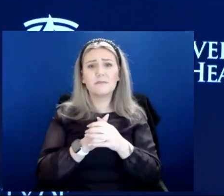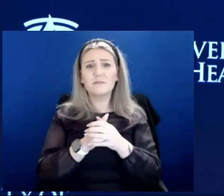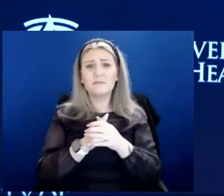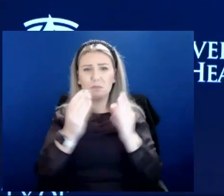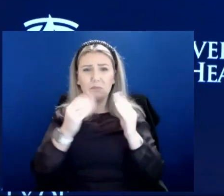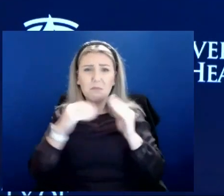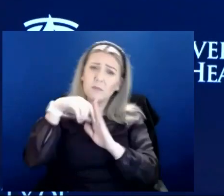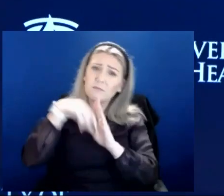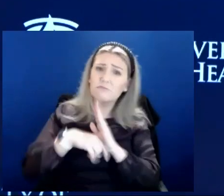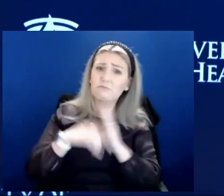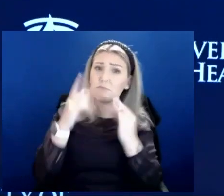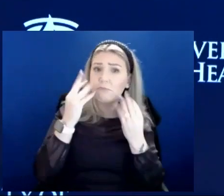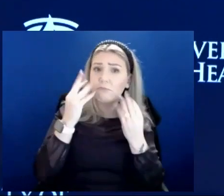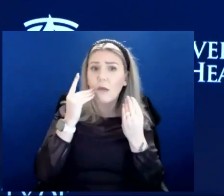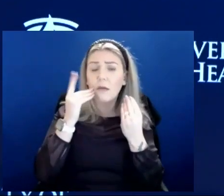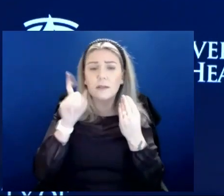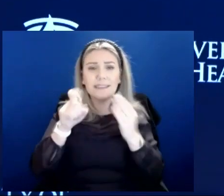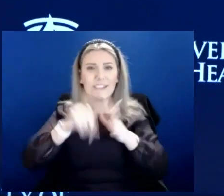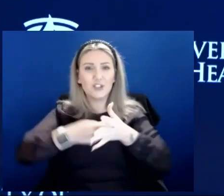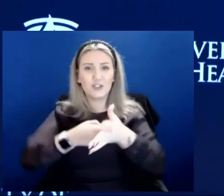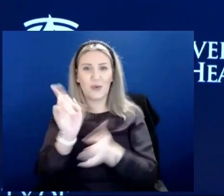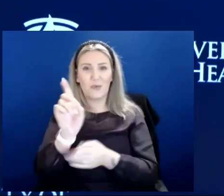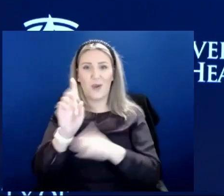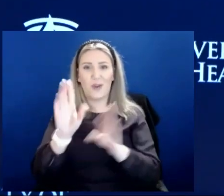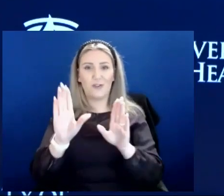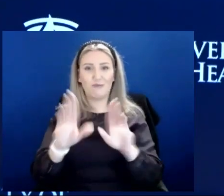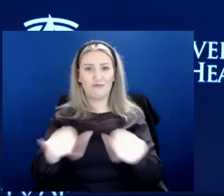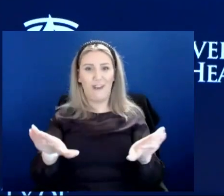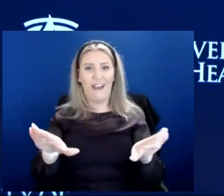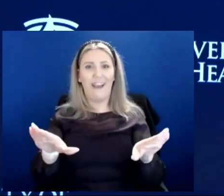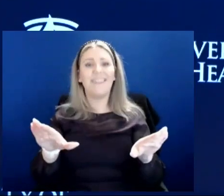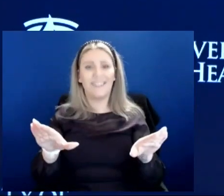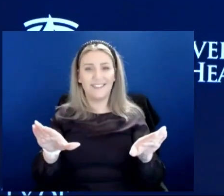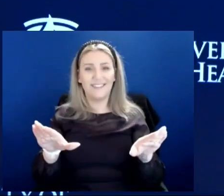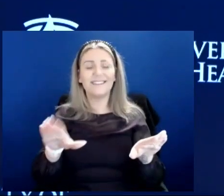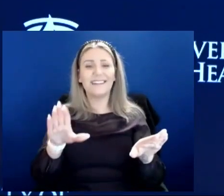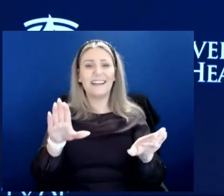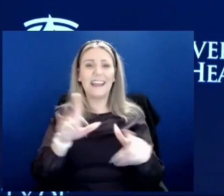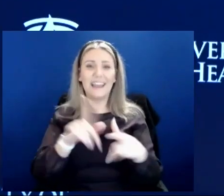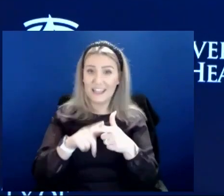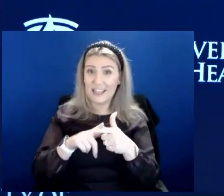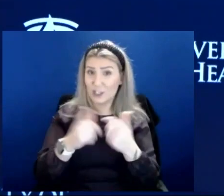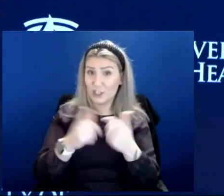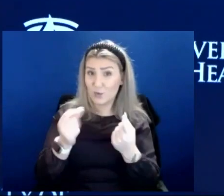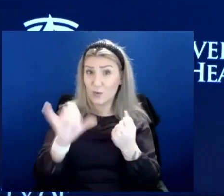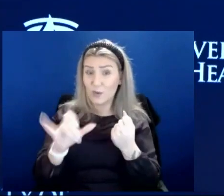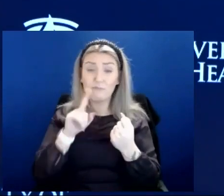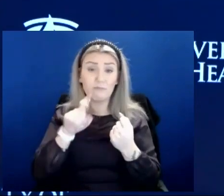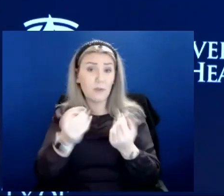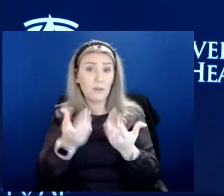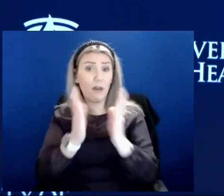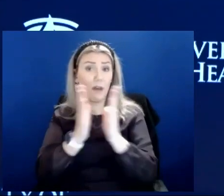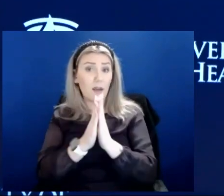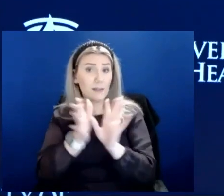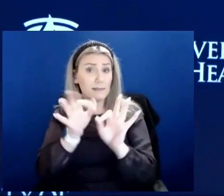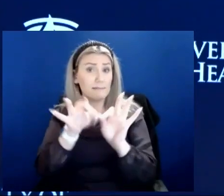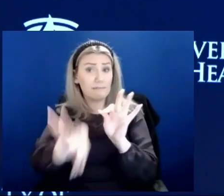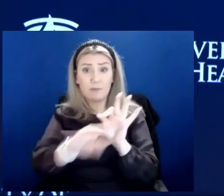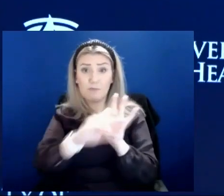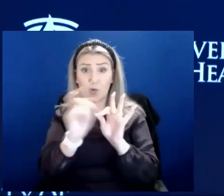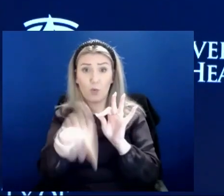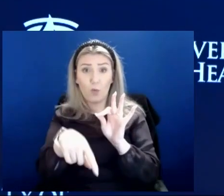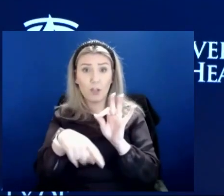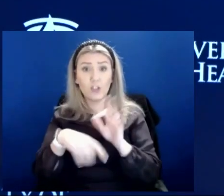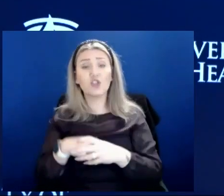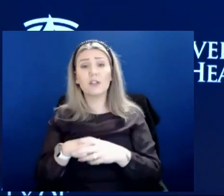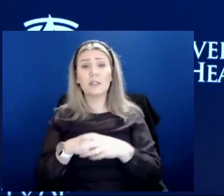So we have to start where the child is, and in order to do that, we just have to ask those simple questions. What do you